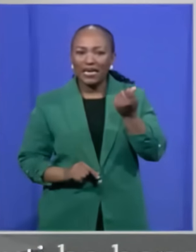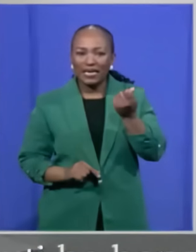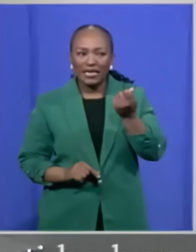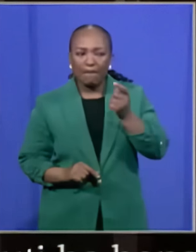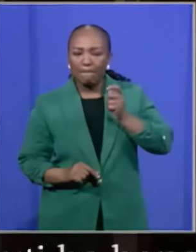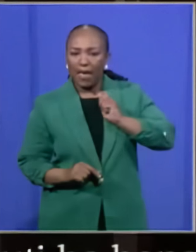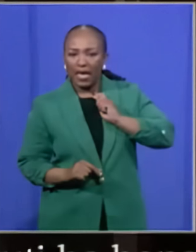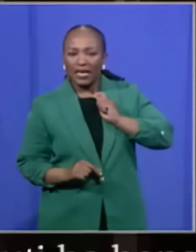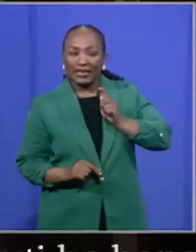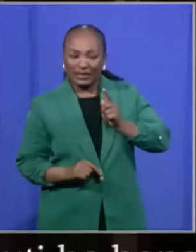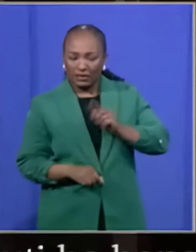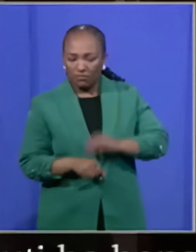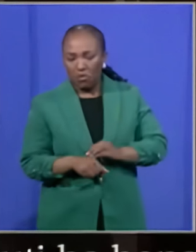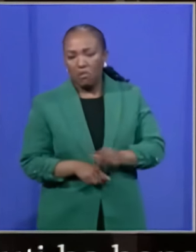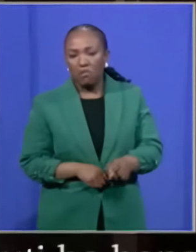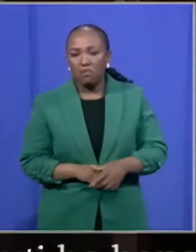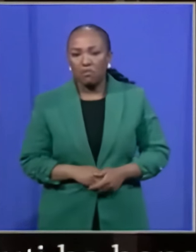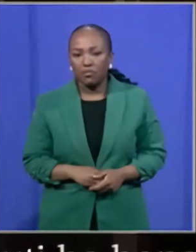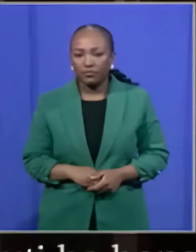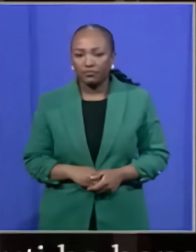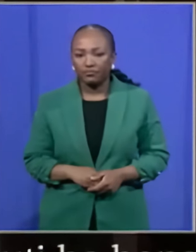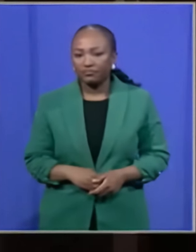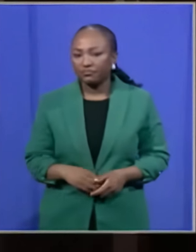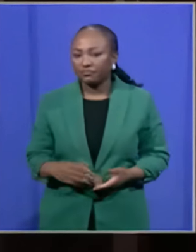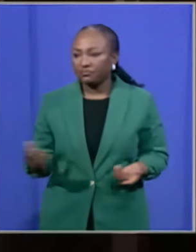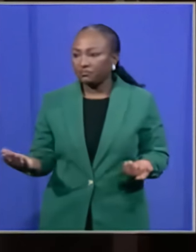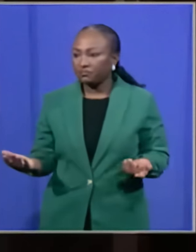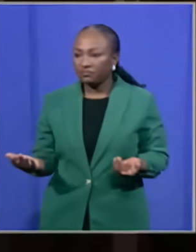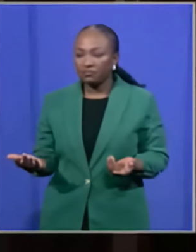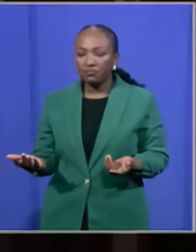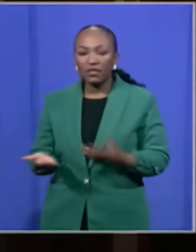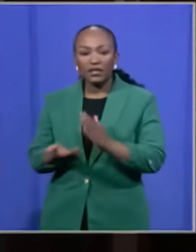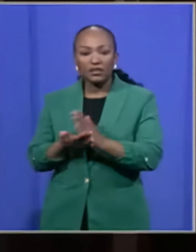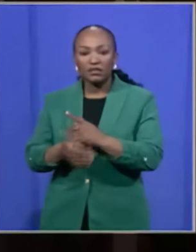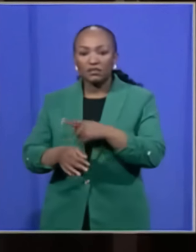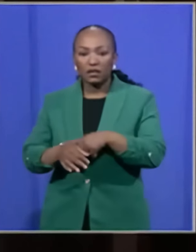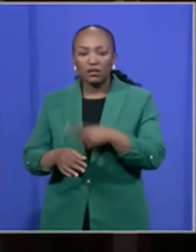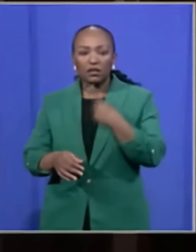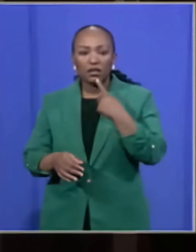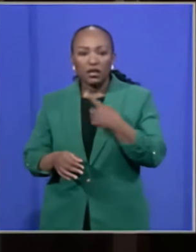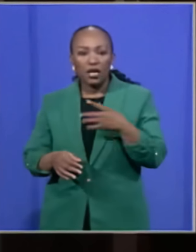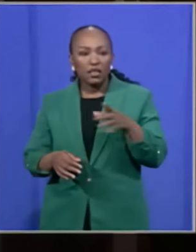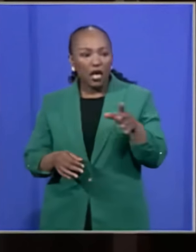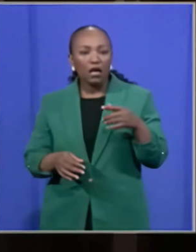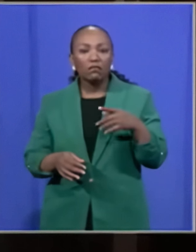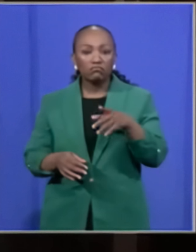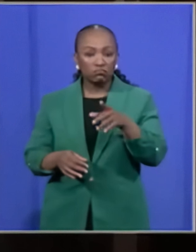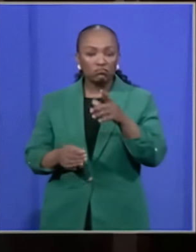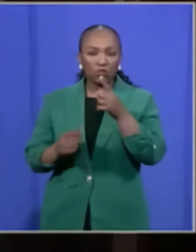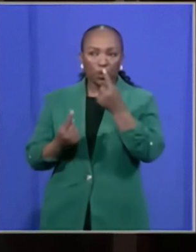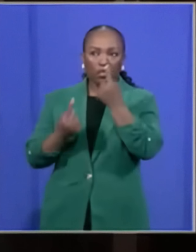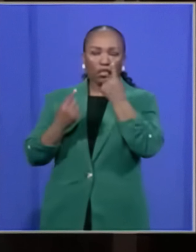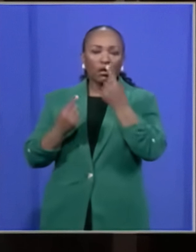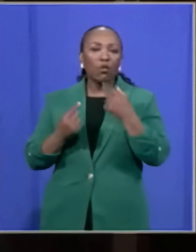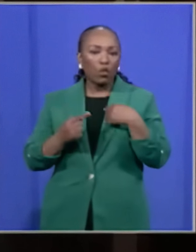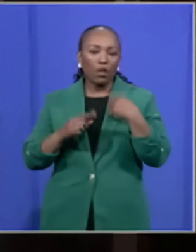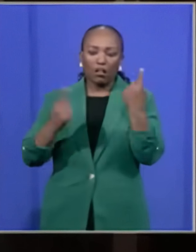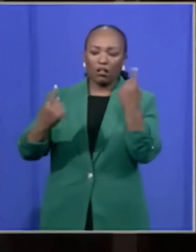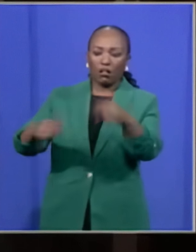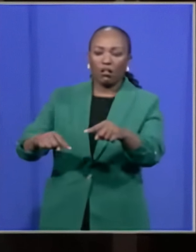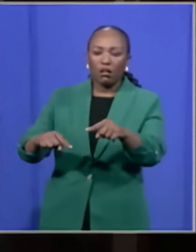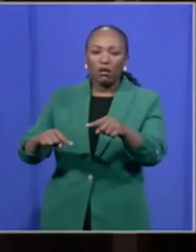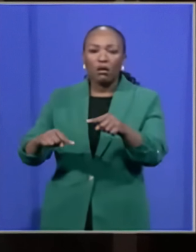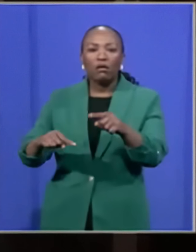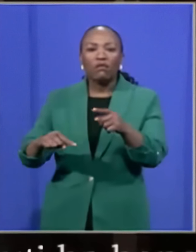bothata. And at times they just threaten to come and do random inspections that are there